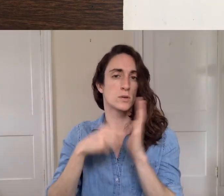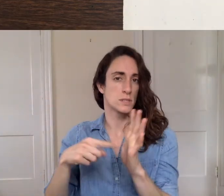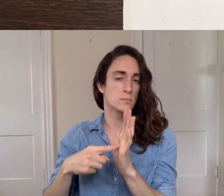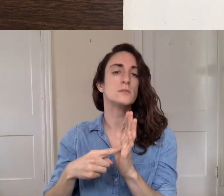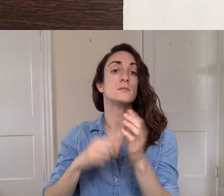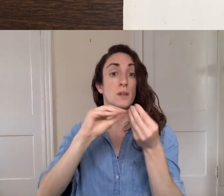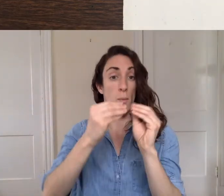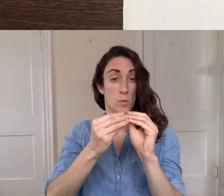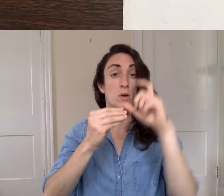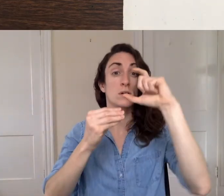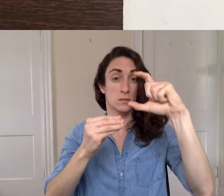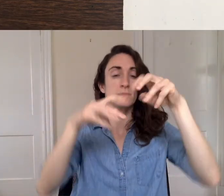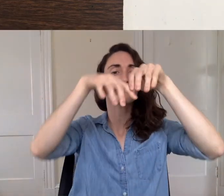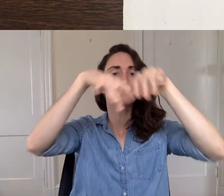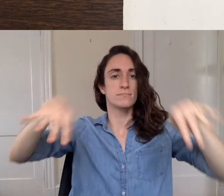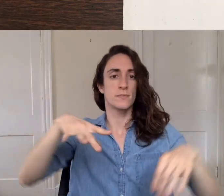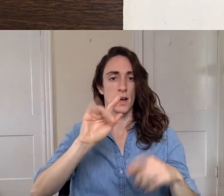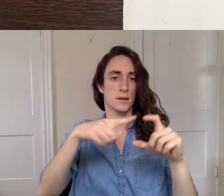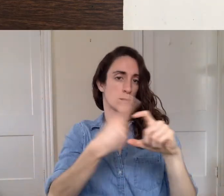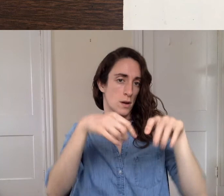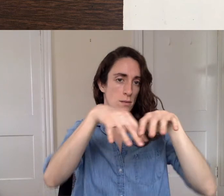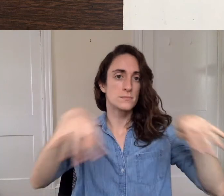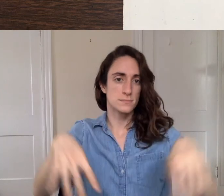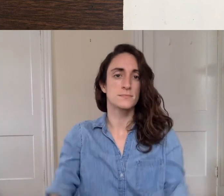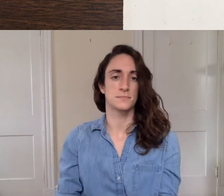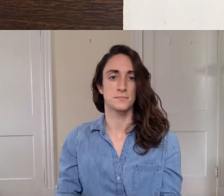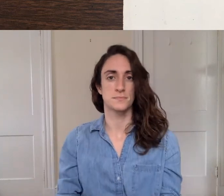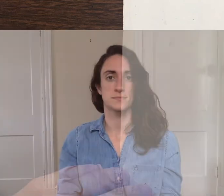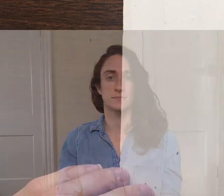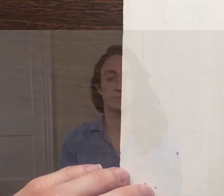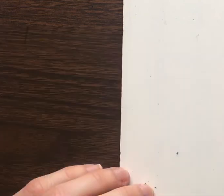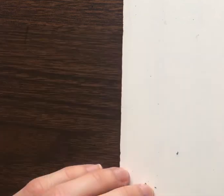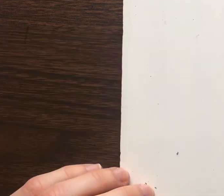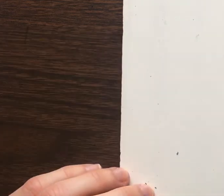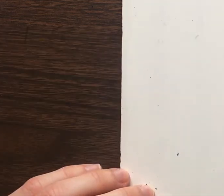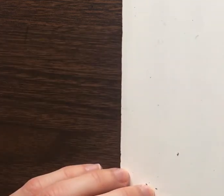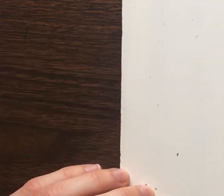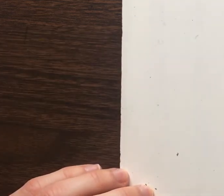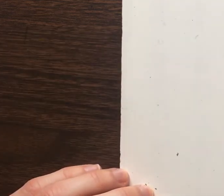Now let's look at 2 more examples of finding the prime factorization for a composite number.